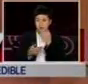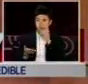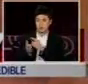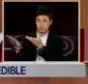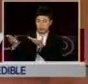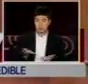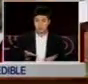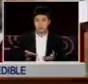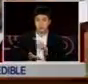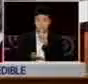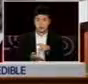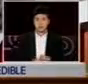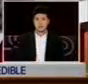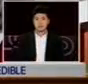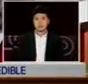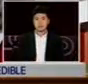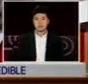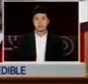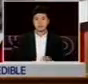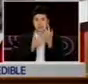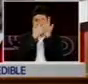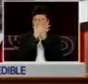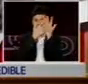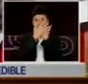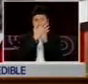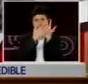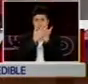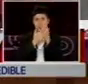documents that you were asked to bring? Beg, Your Honor.